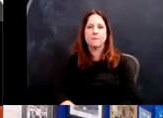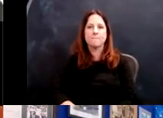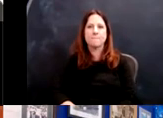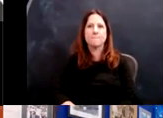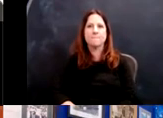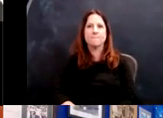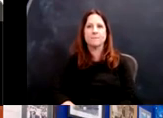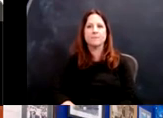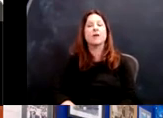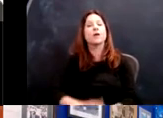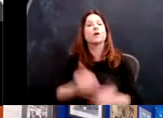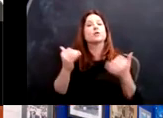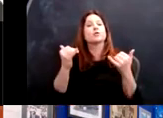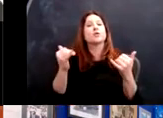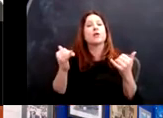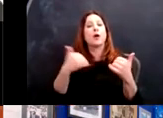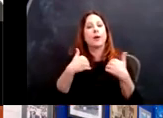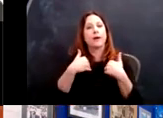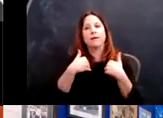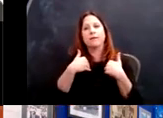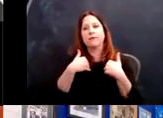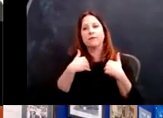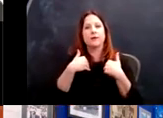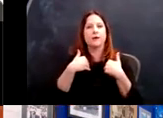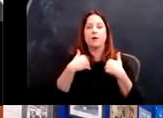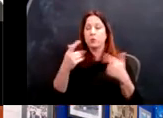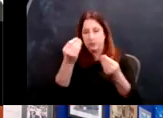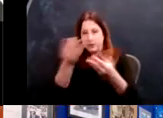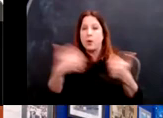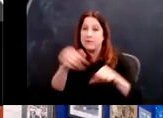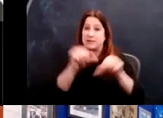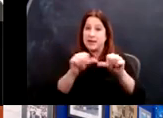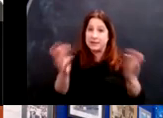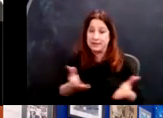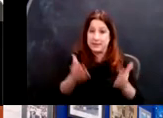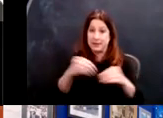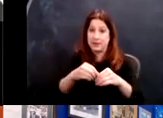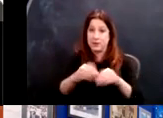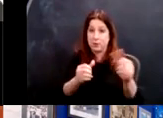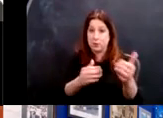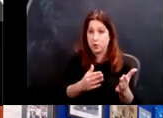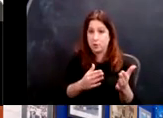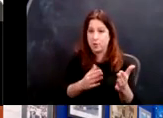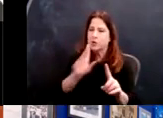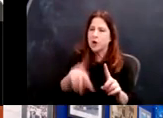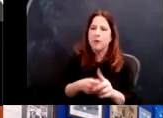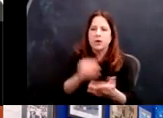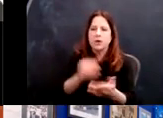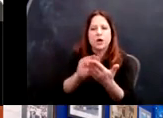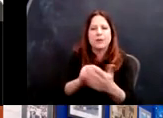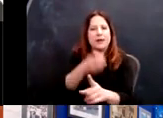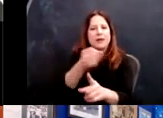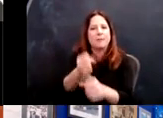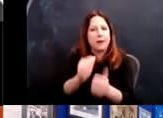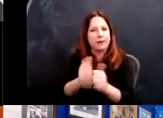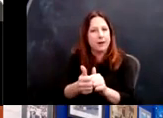like a theoretical exercise, because we do have scientists in the room, and we talked earlier about how do we document impact, how do we convince others